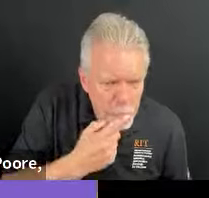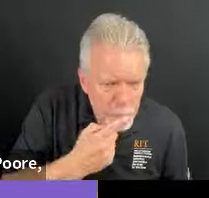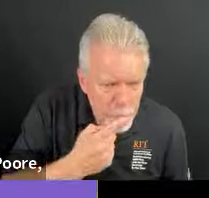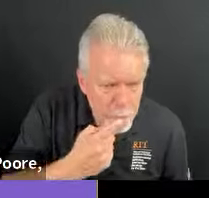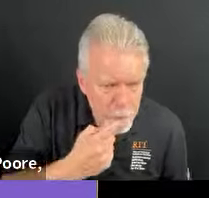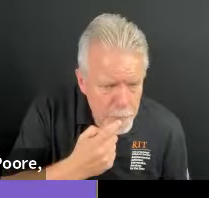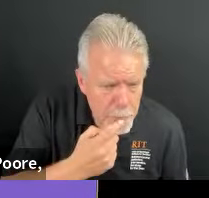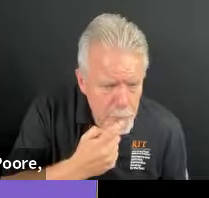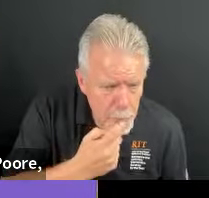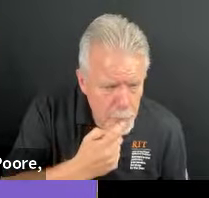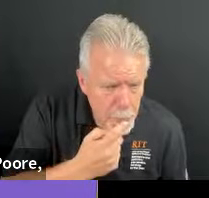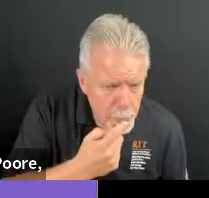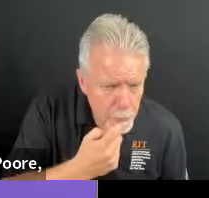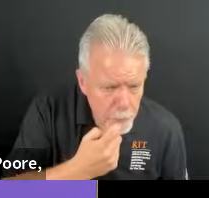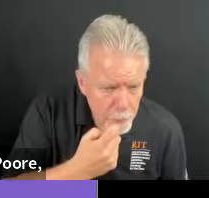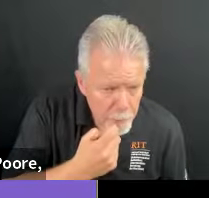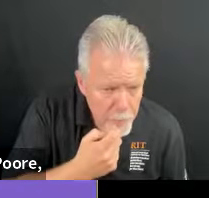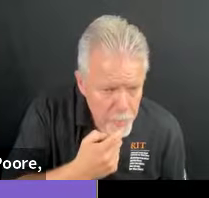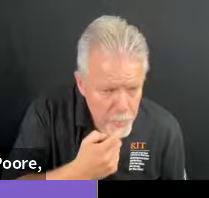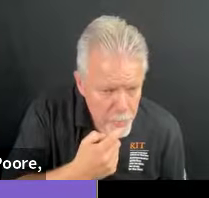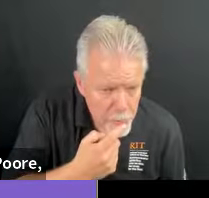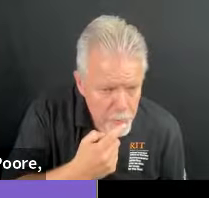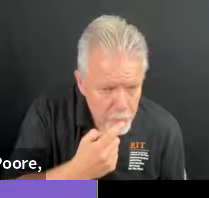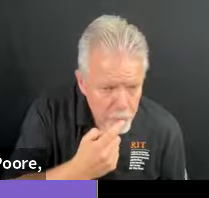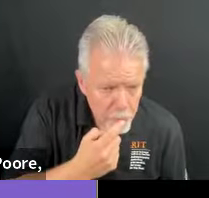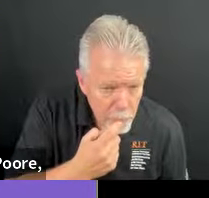All right, looking for another question here.